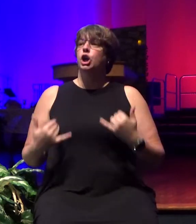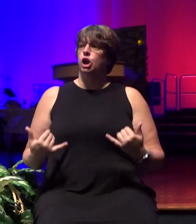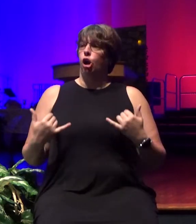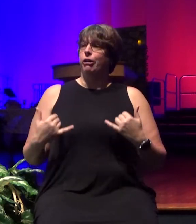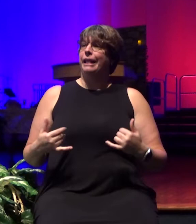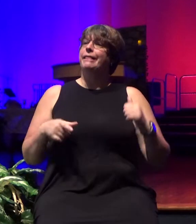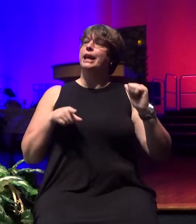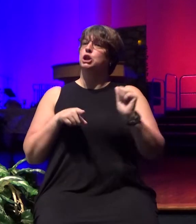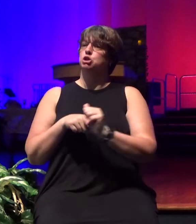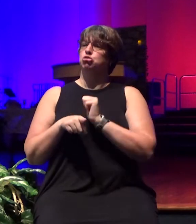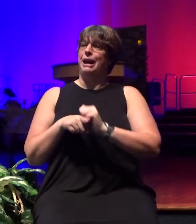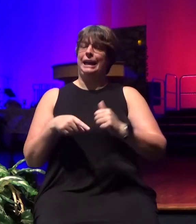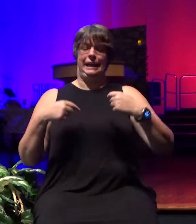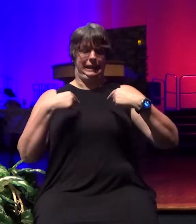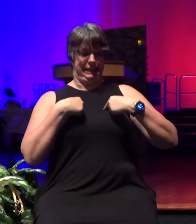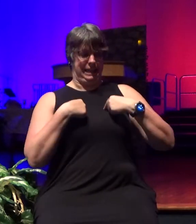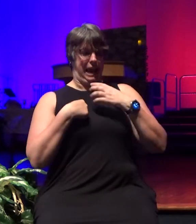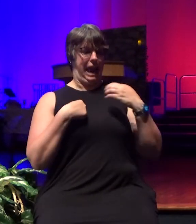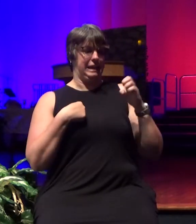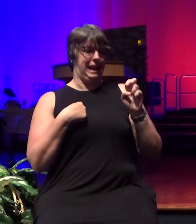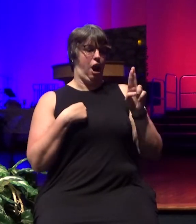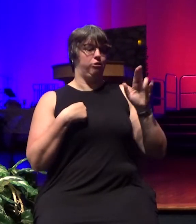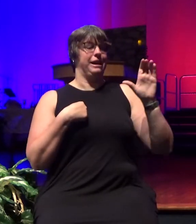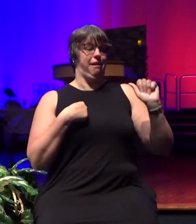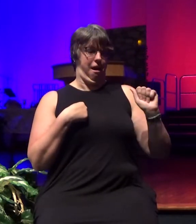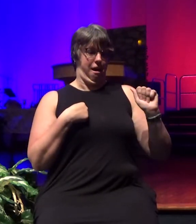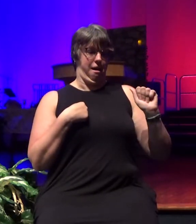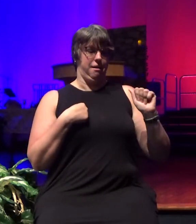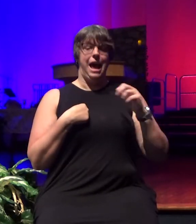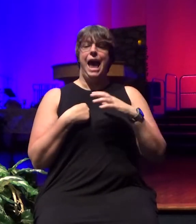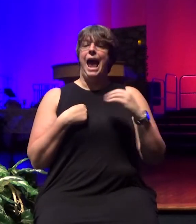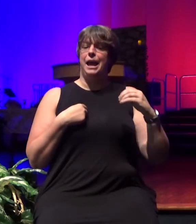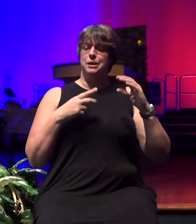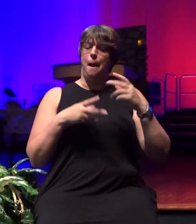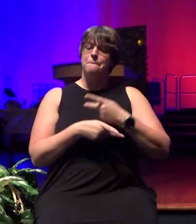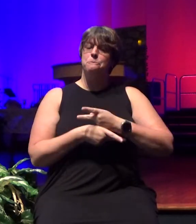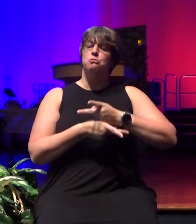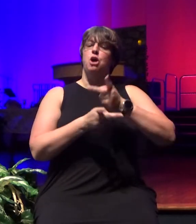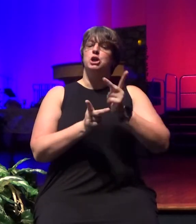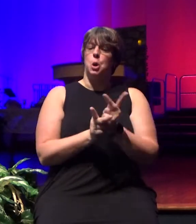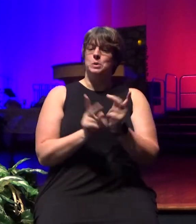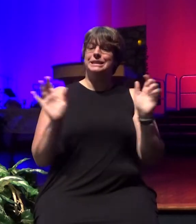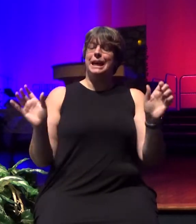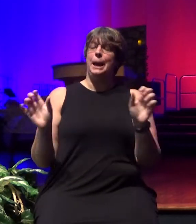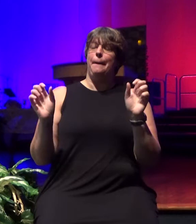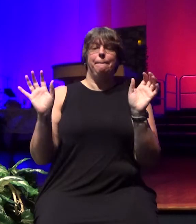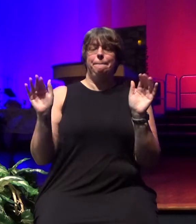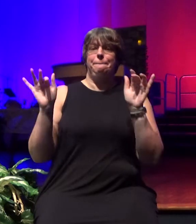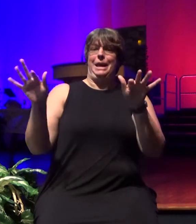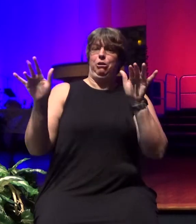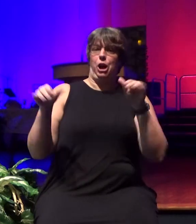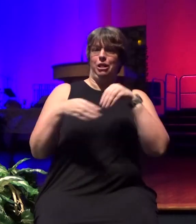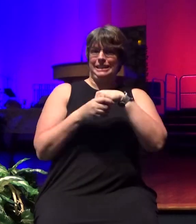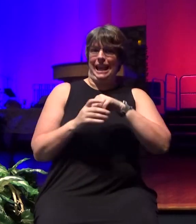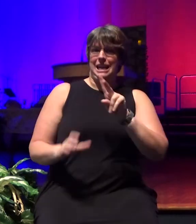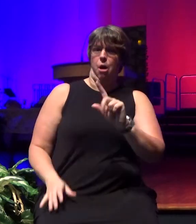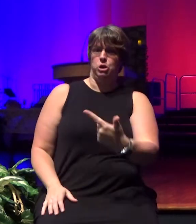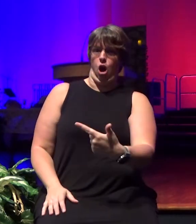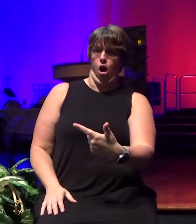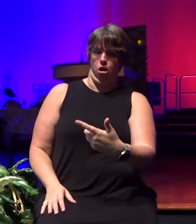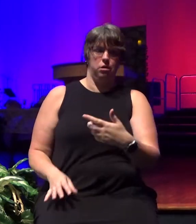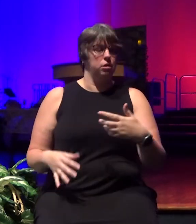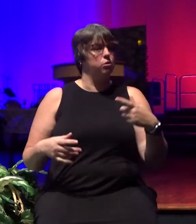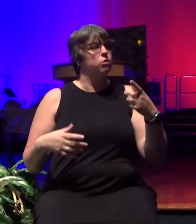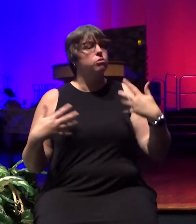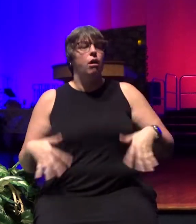and thus producing miracles in our dog, she's going to be presenting this, and she does a really incredible job.